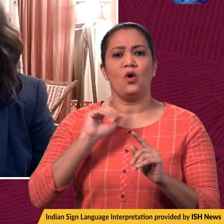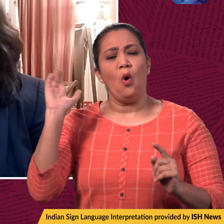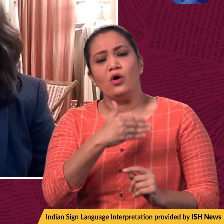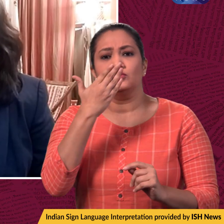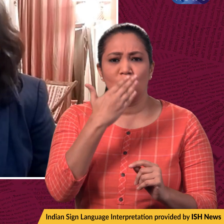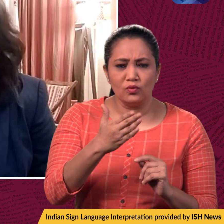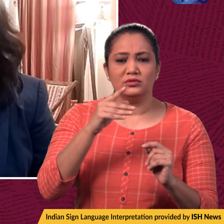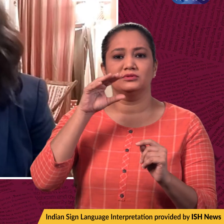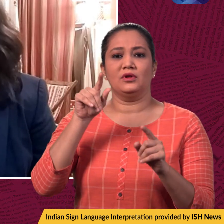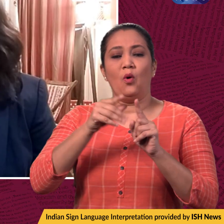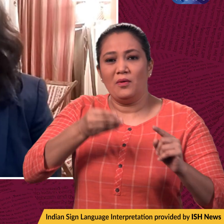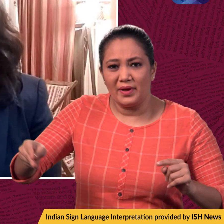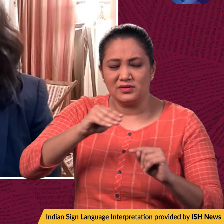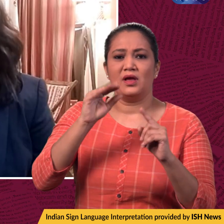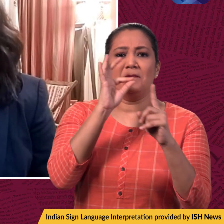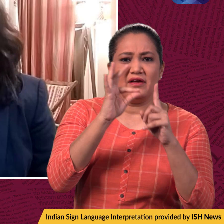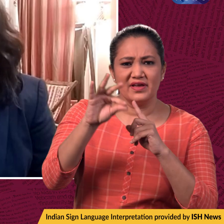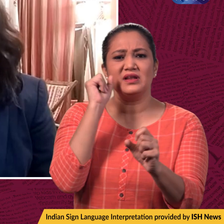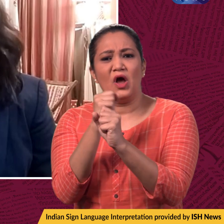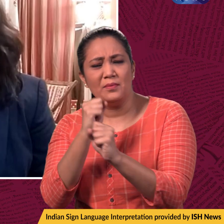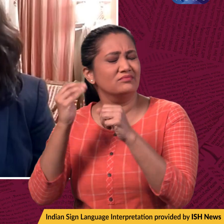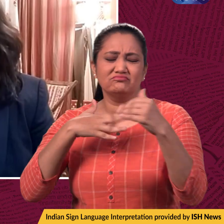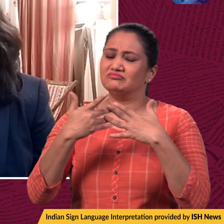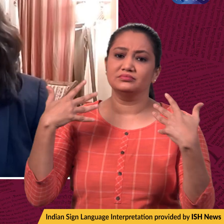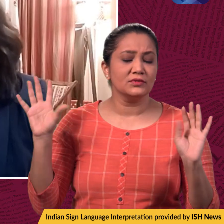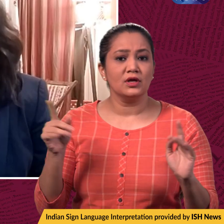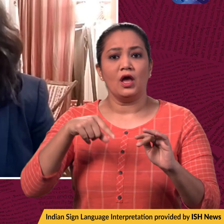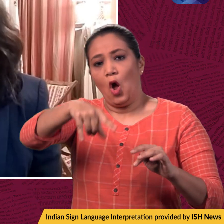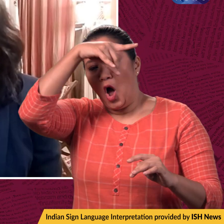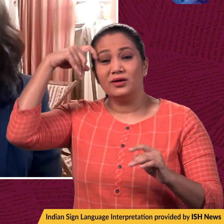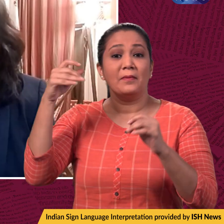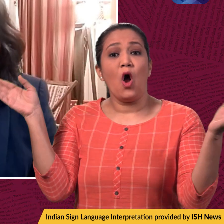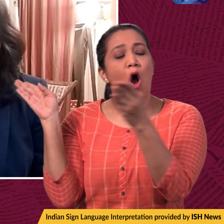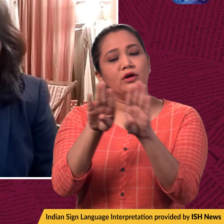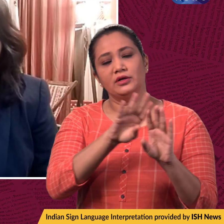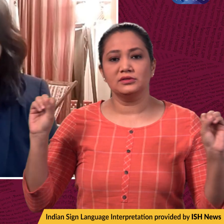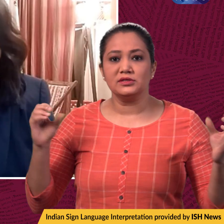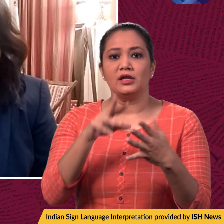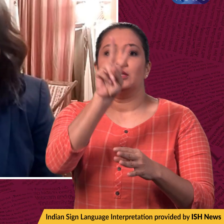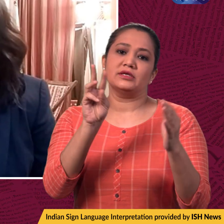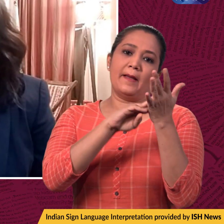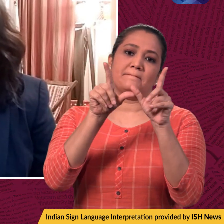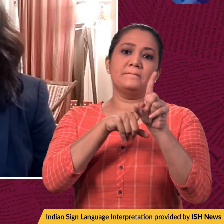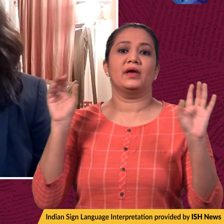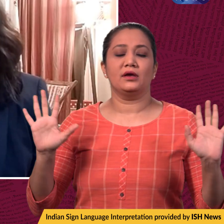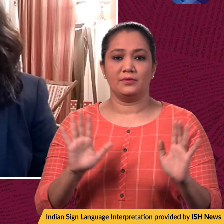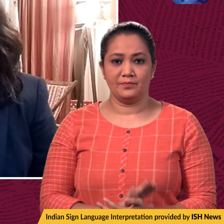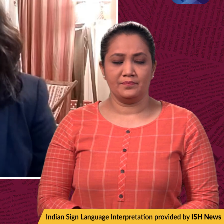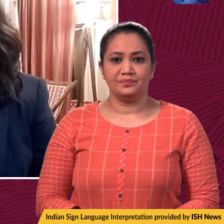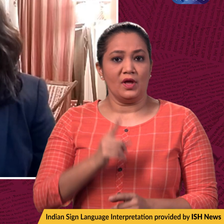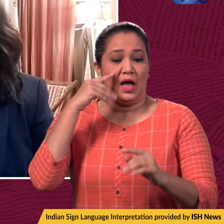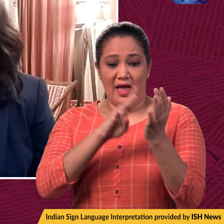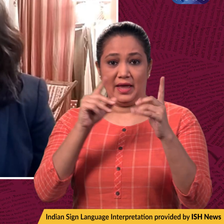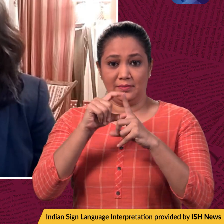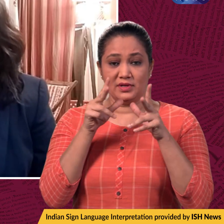decided that all schools in the state, private and government, will go on summer vacations from the 2nd of May.